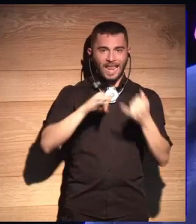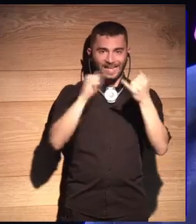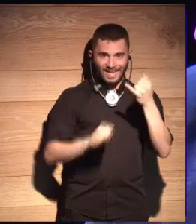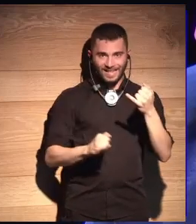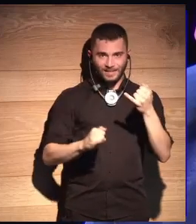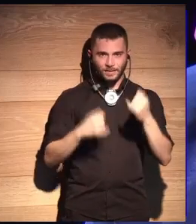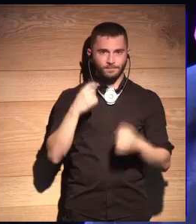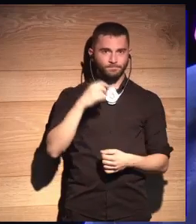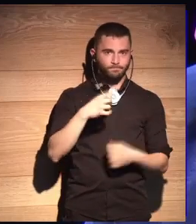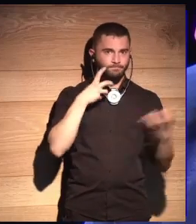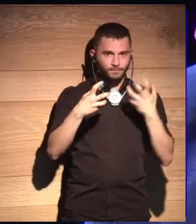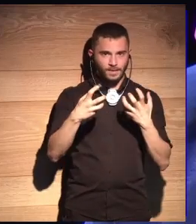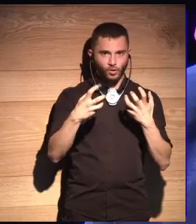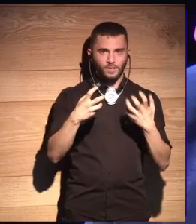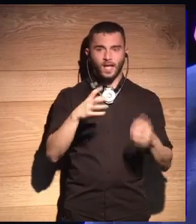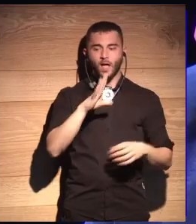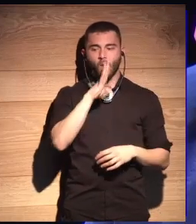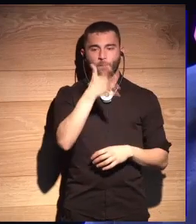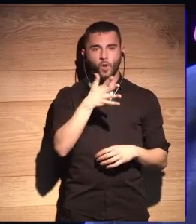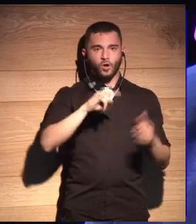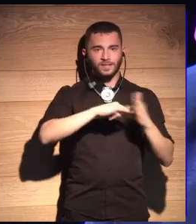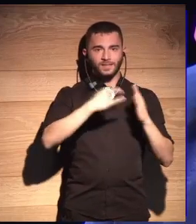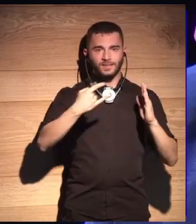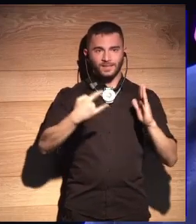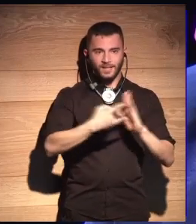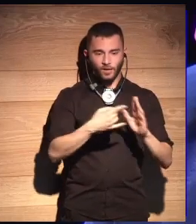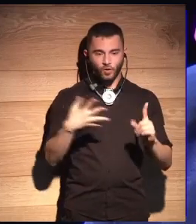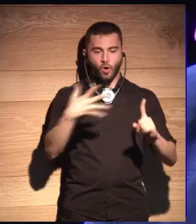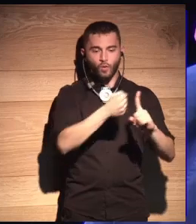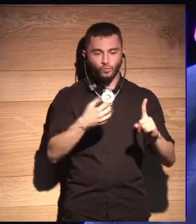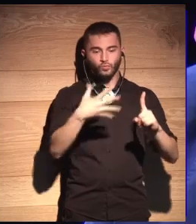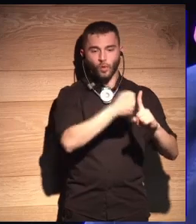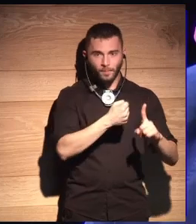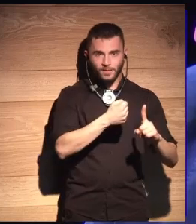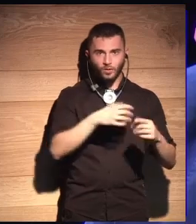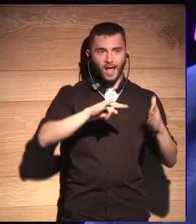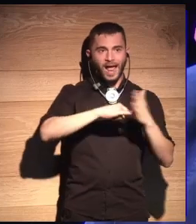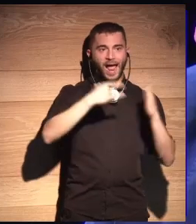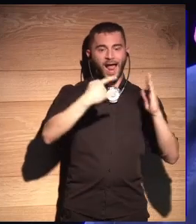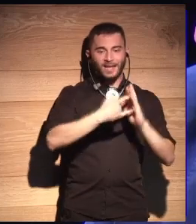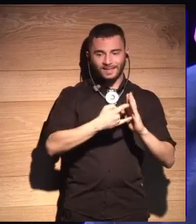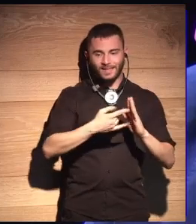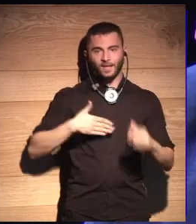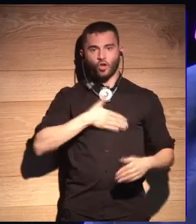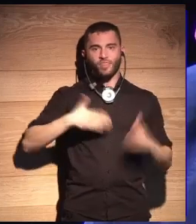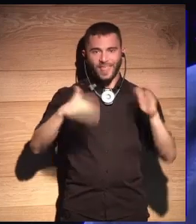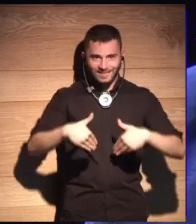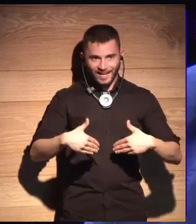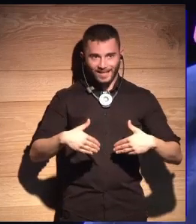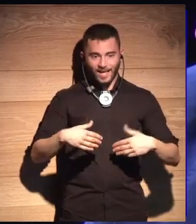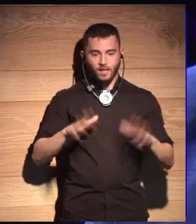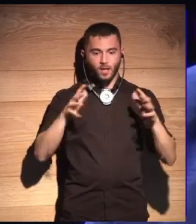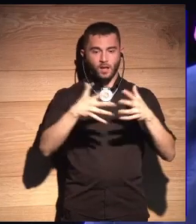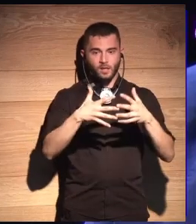opportunities emerged. I think that we noticed the passing of the crisis through us,